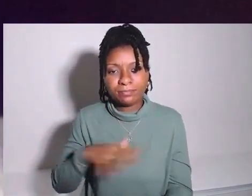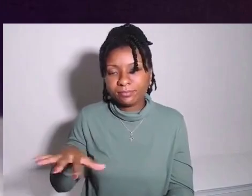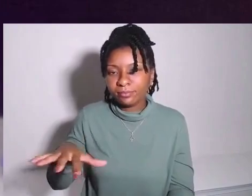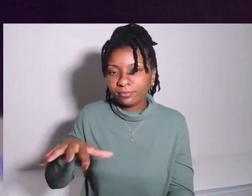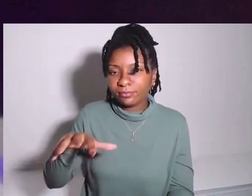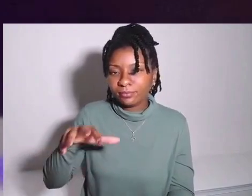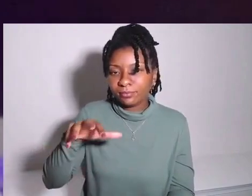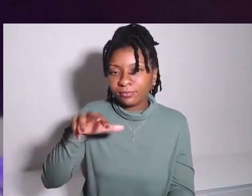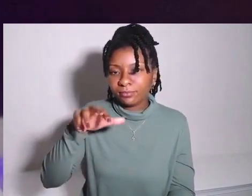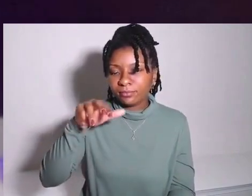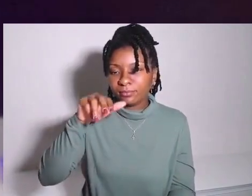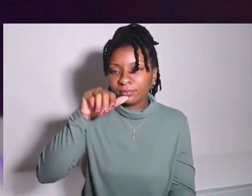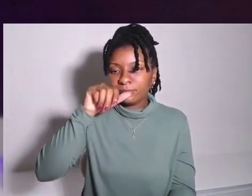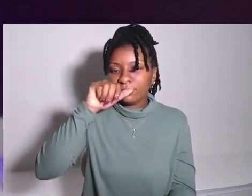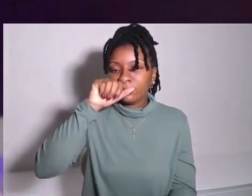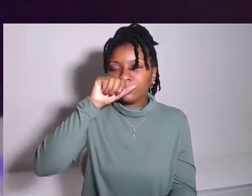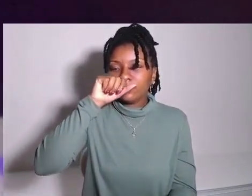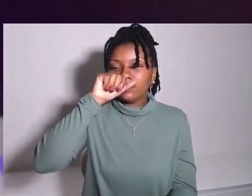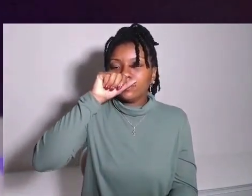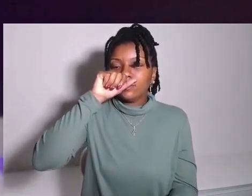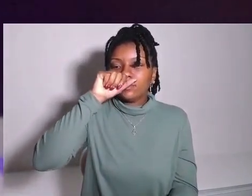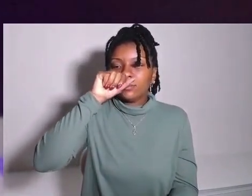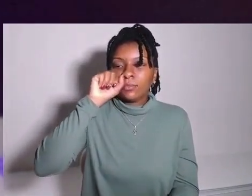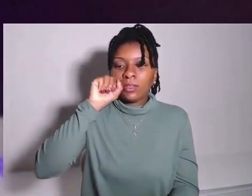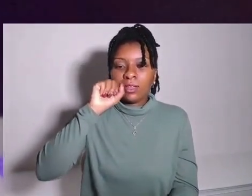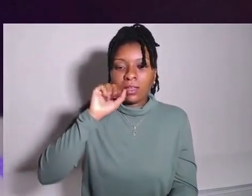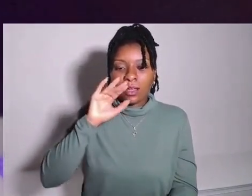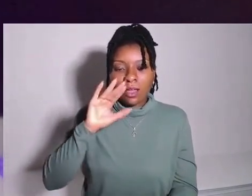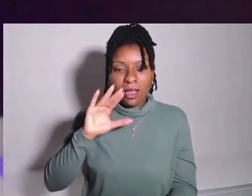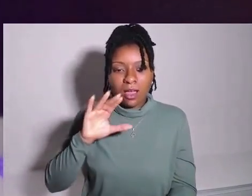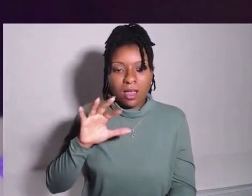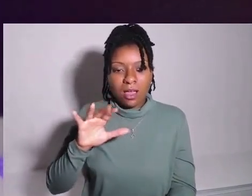exhaling, ah.